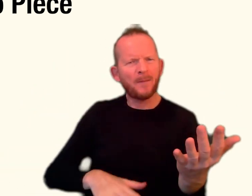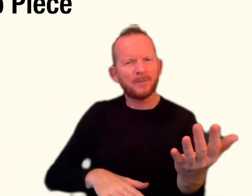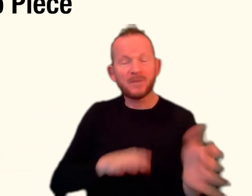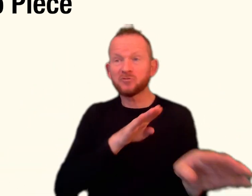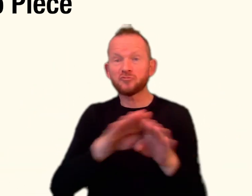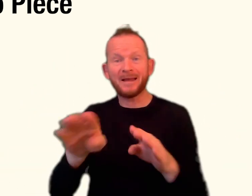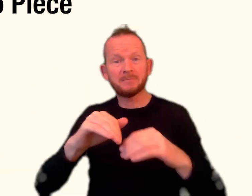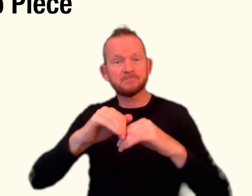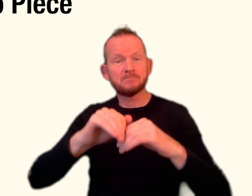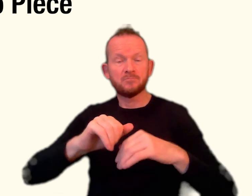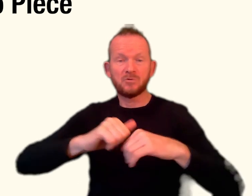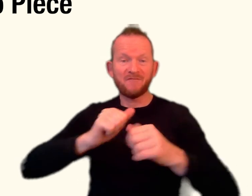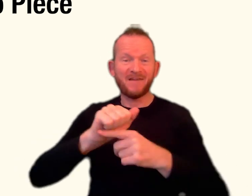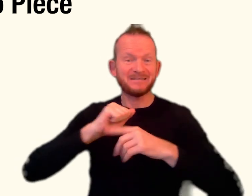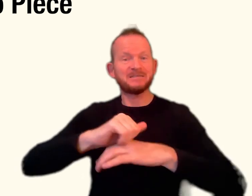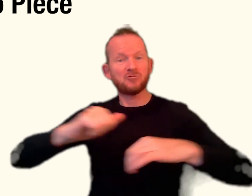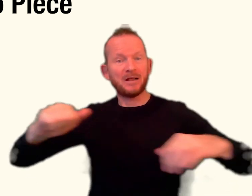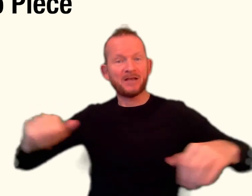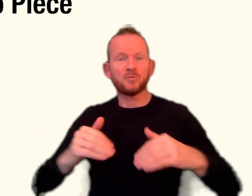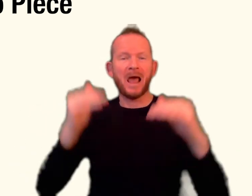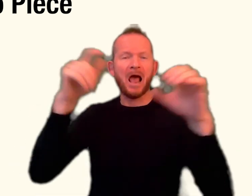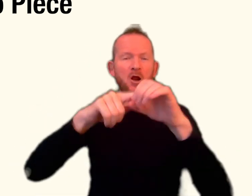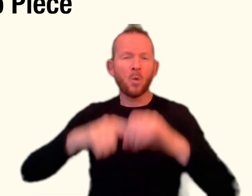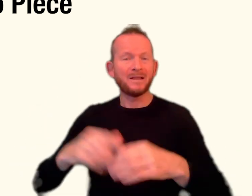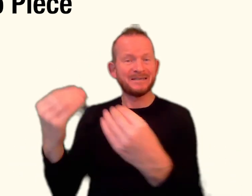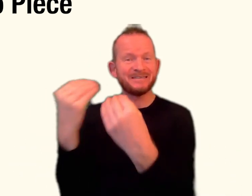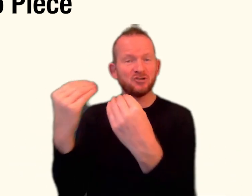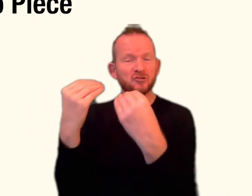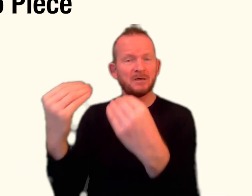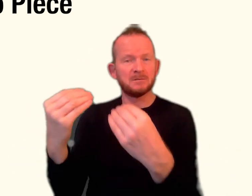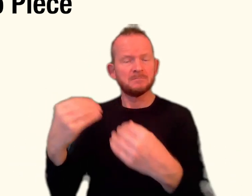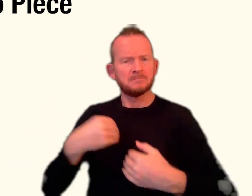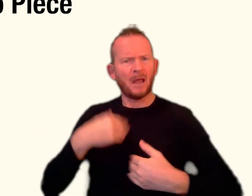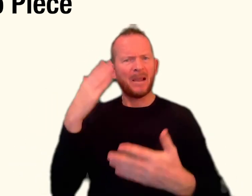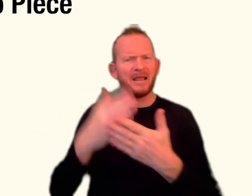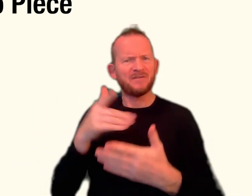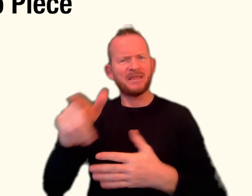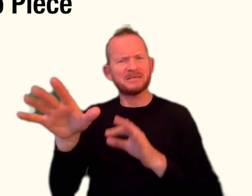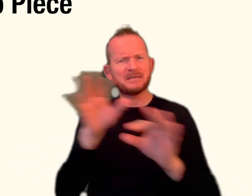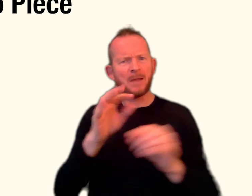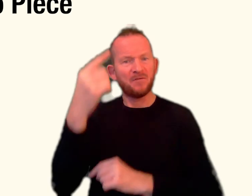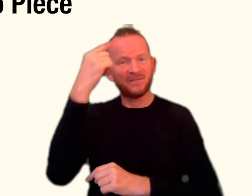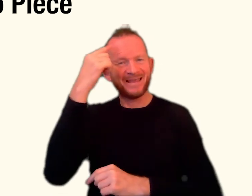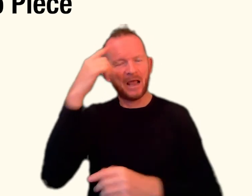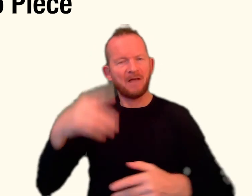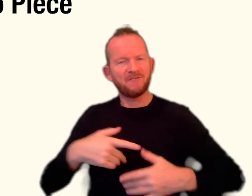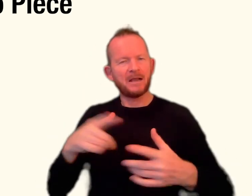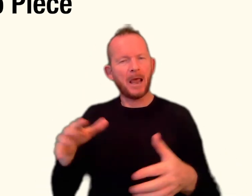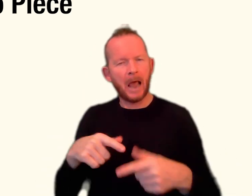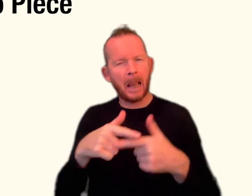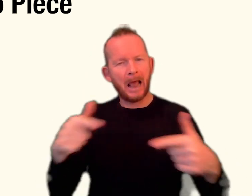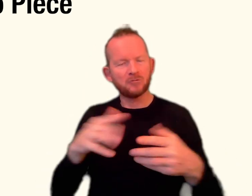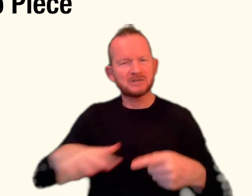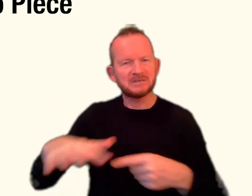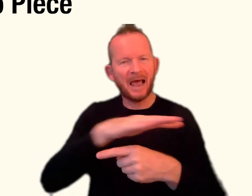segregation with high-quality teaching at the forefront. I believe in this type of thinking and feel that it would allow society to evolve